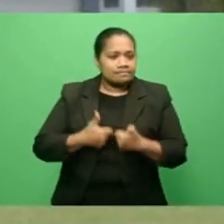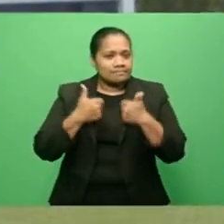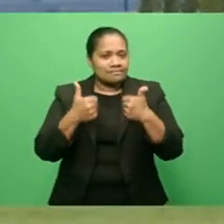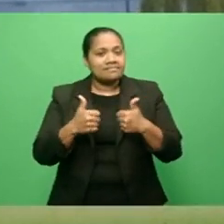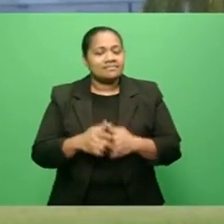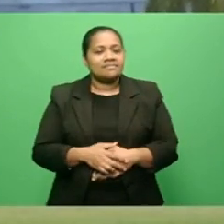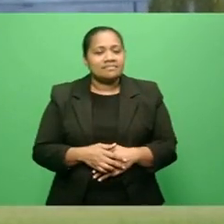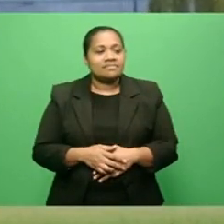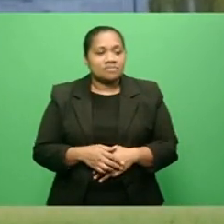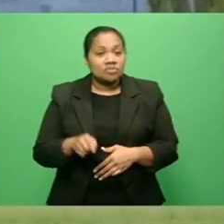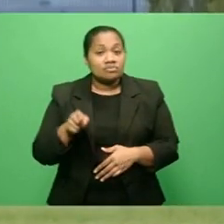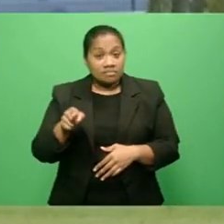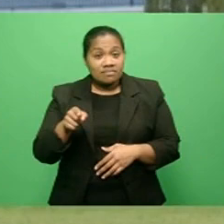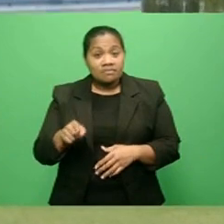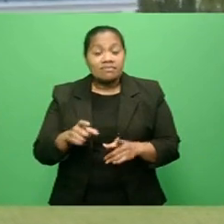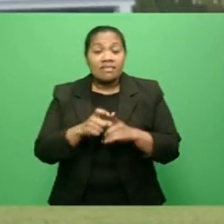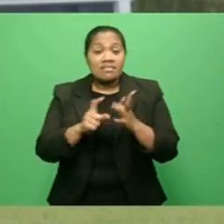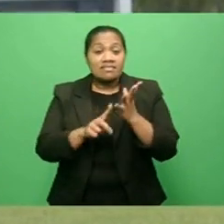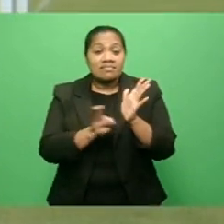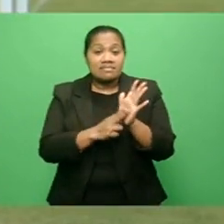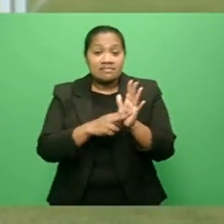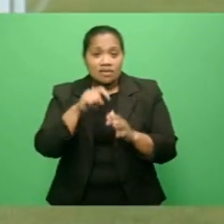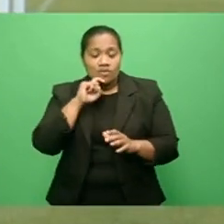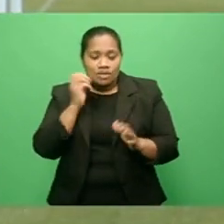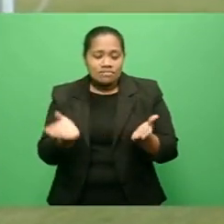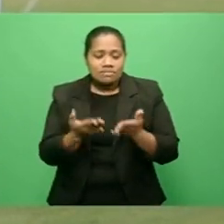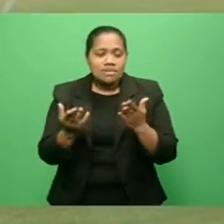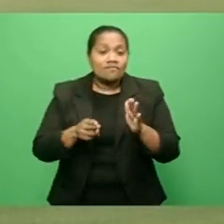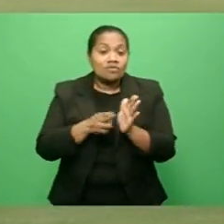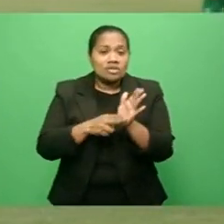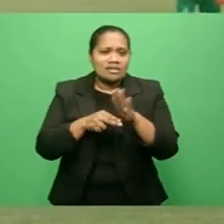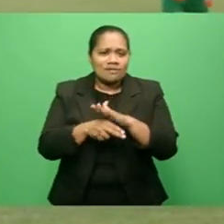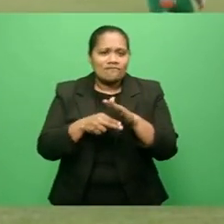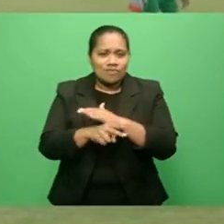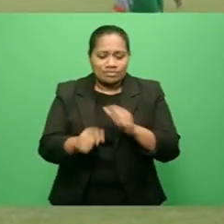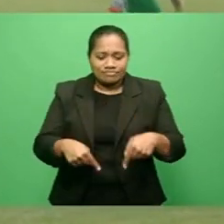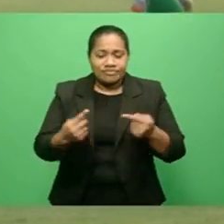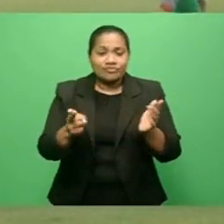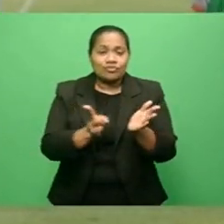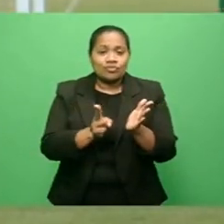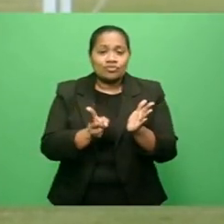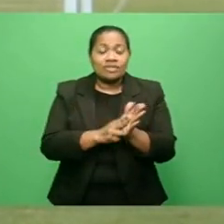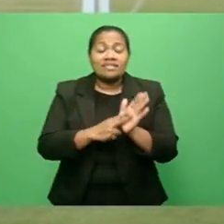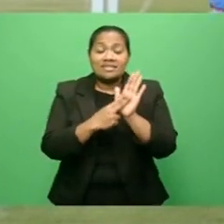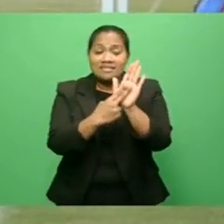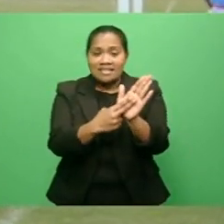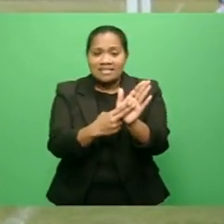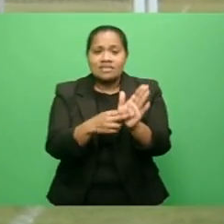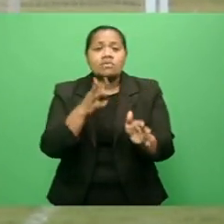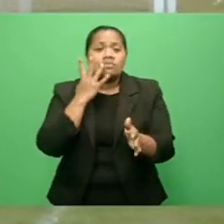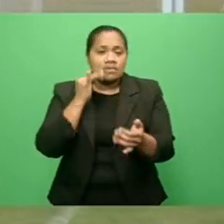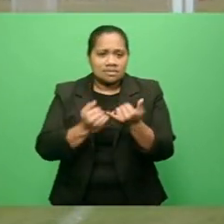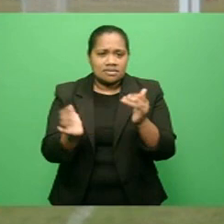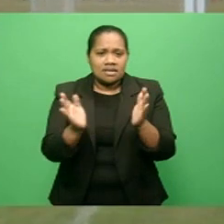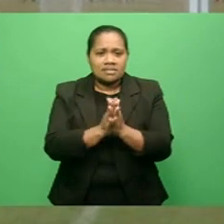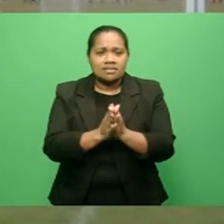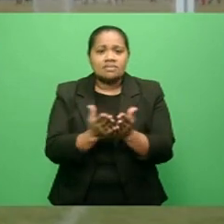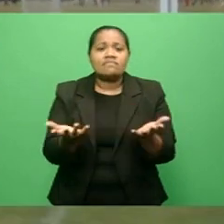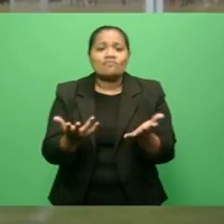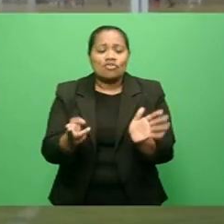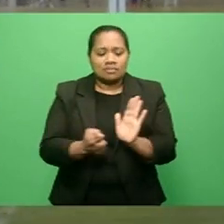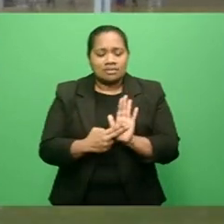for Navua when they take on Nandi at 1 p.m. on Sunday in the Vodafone Premier League clash at Prince Charles